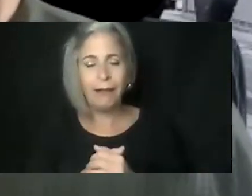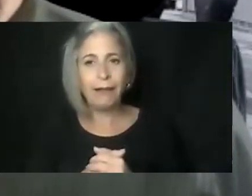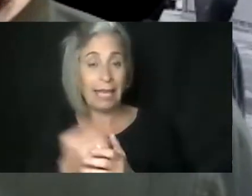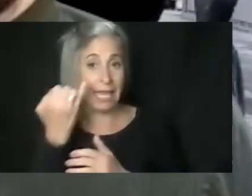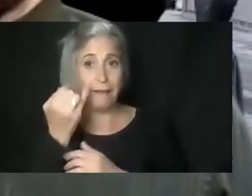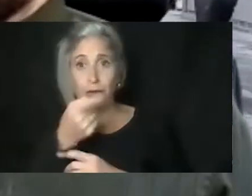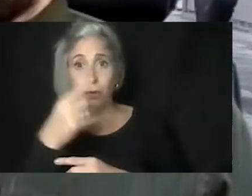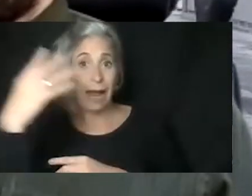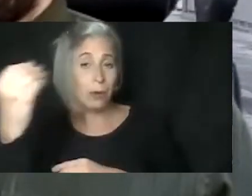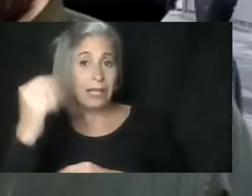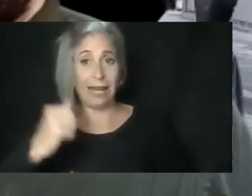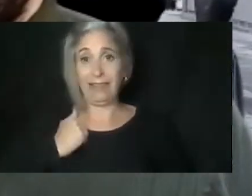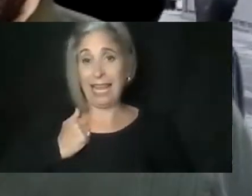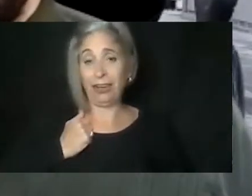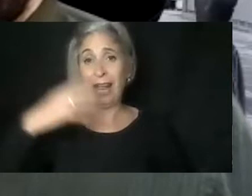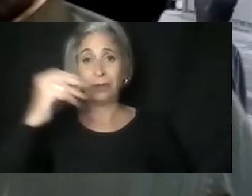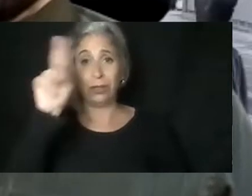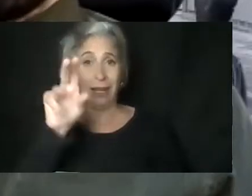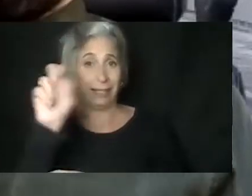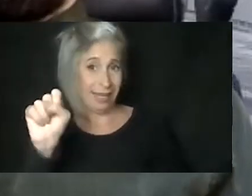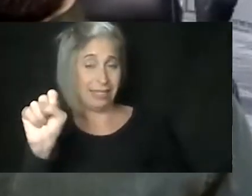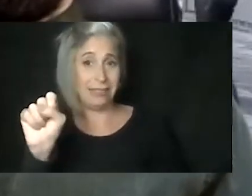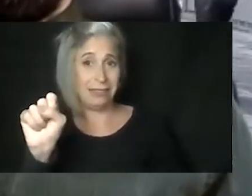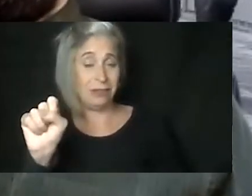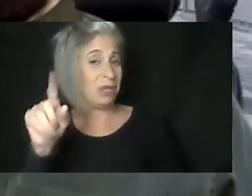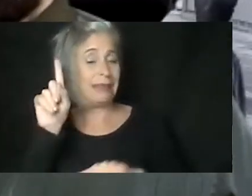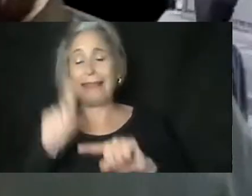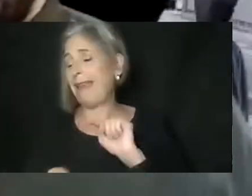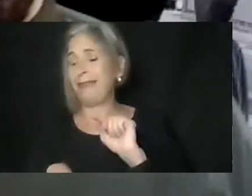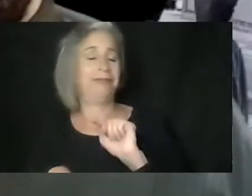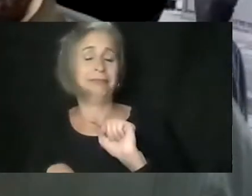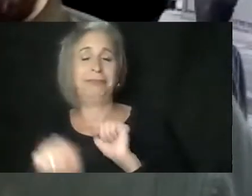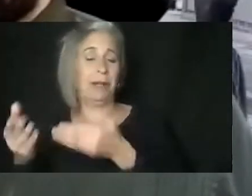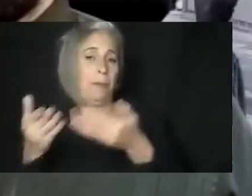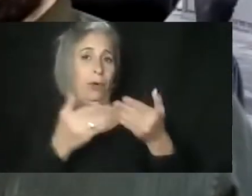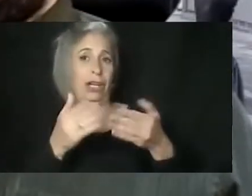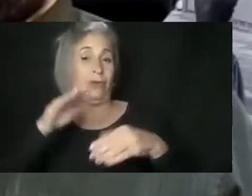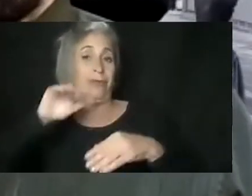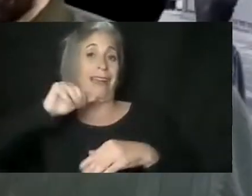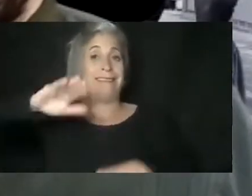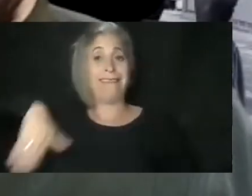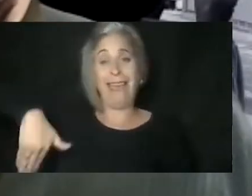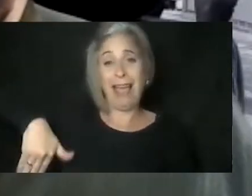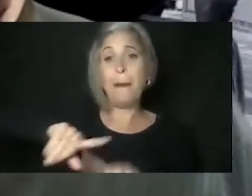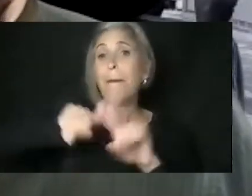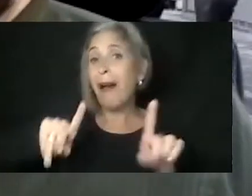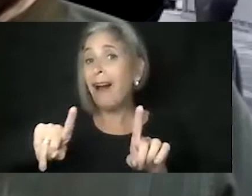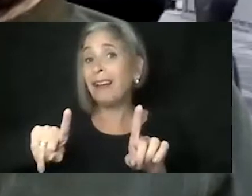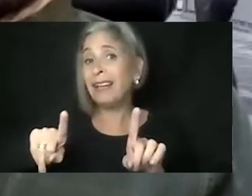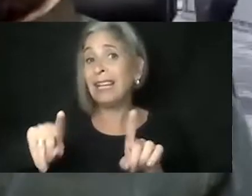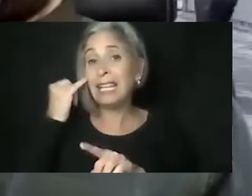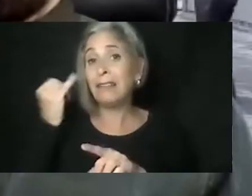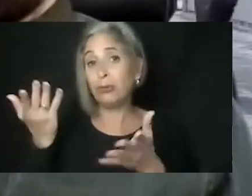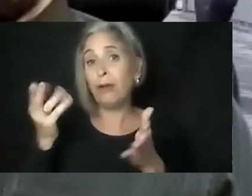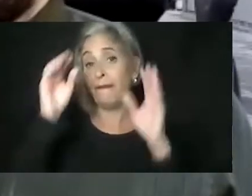you are outside of Canada or the United States, we cannot bring you on yet. But if you went ahead